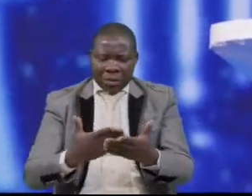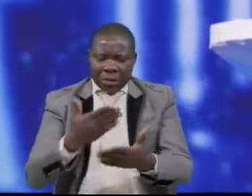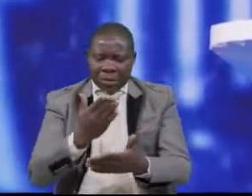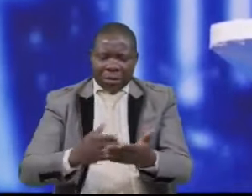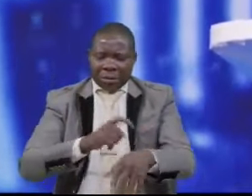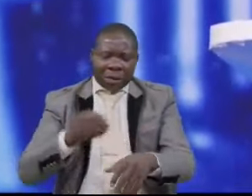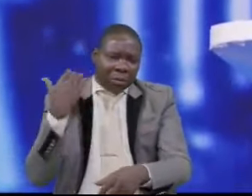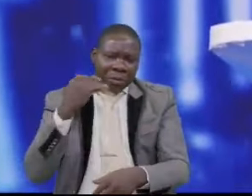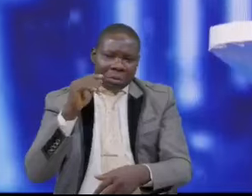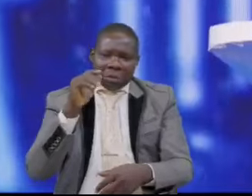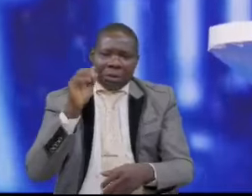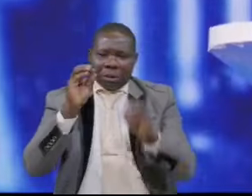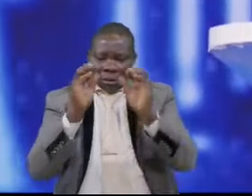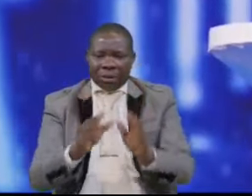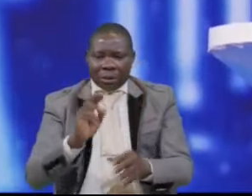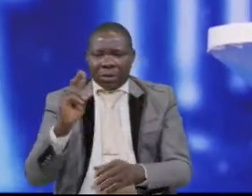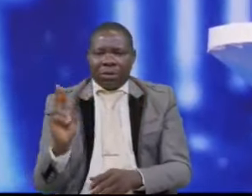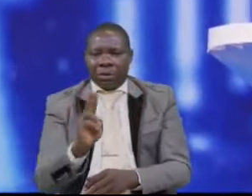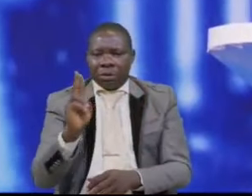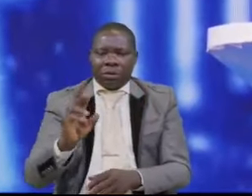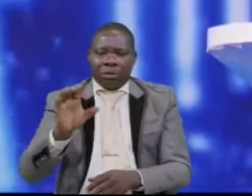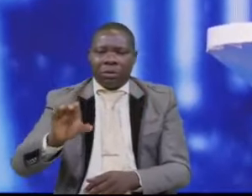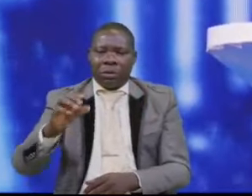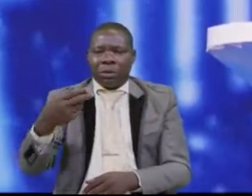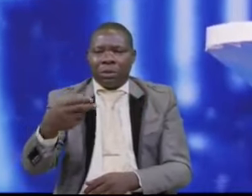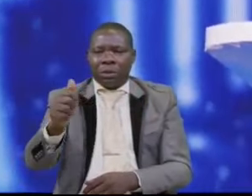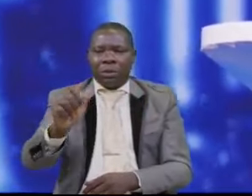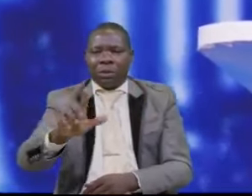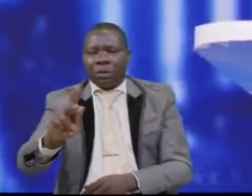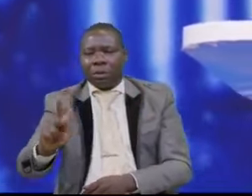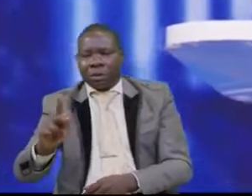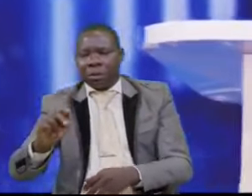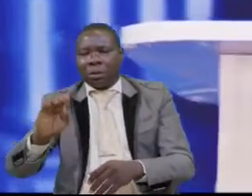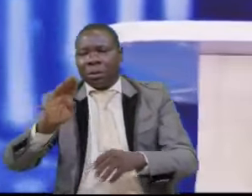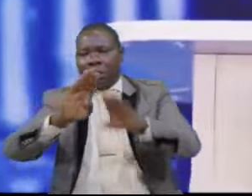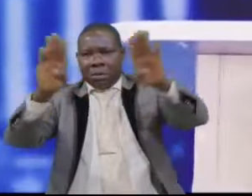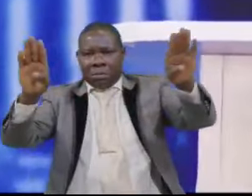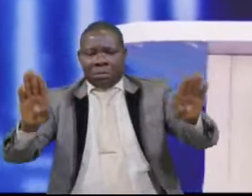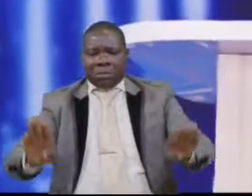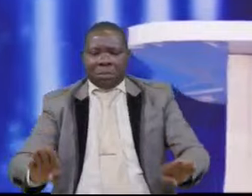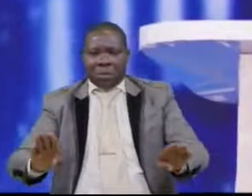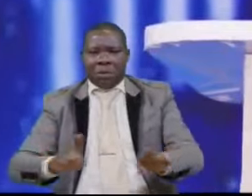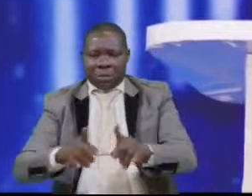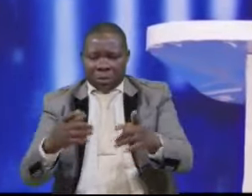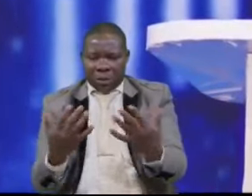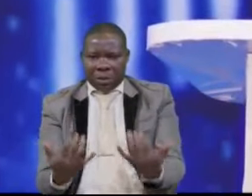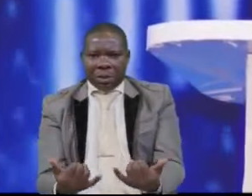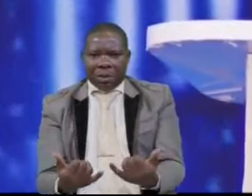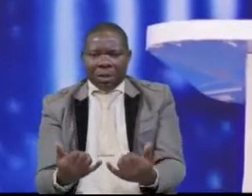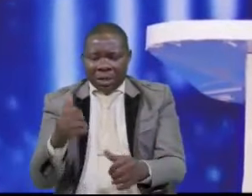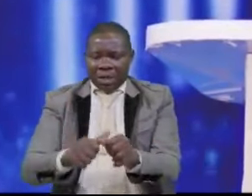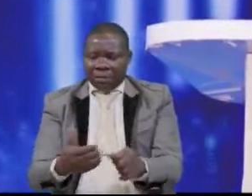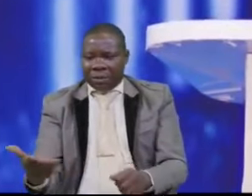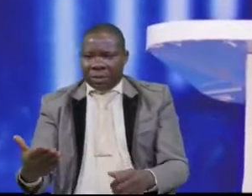to get any result, you paste the result there on the board, maybe at university. But now everything, we've